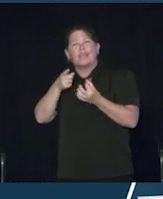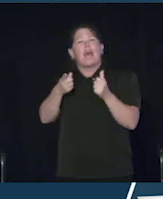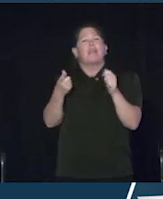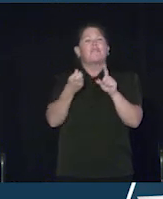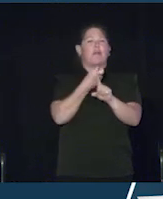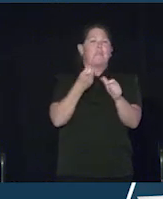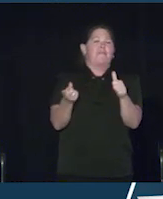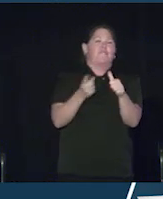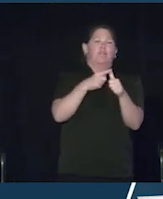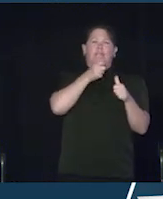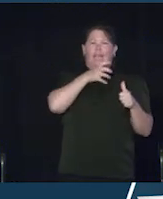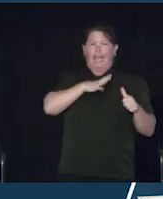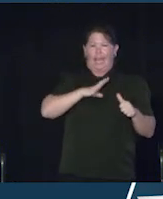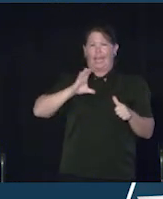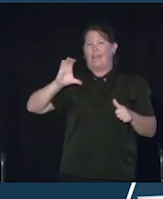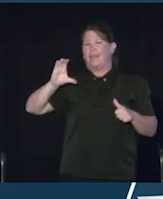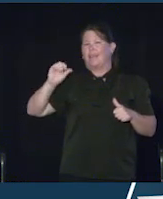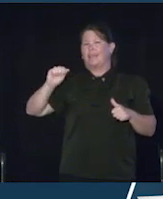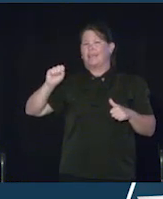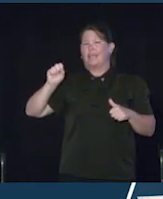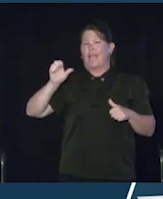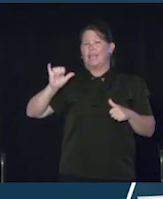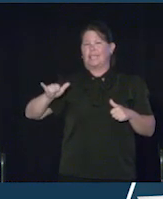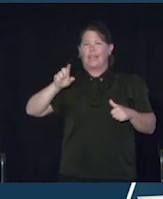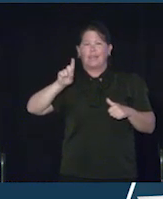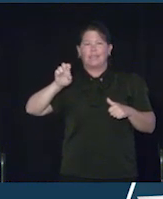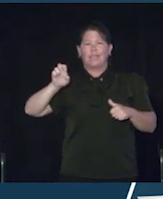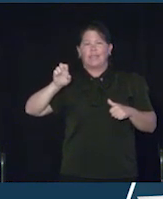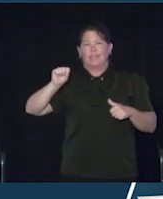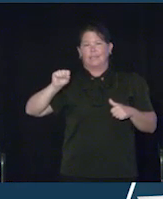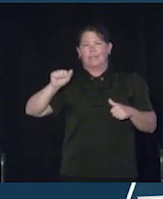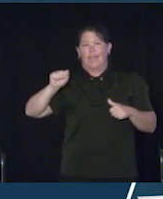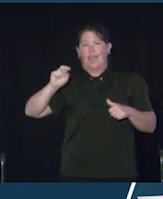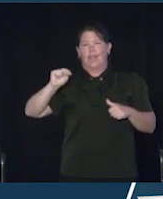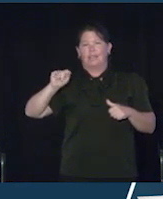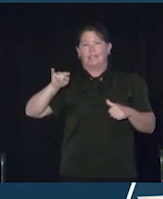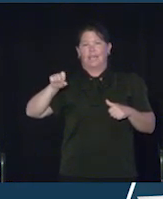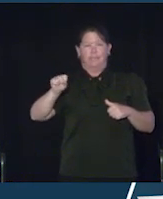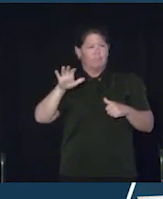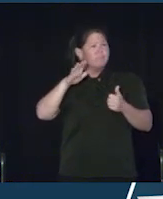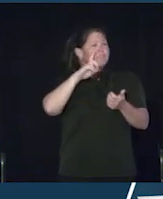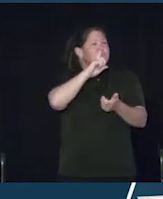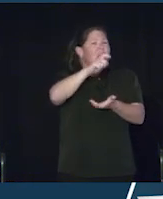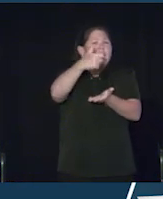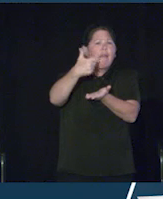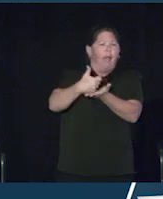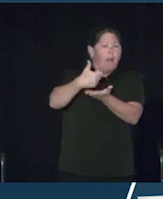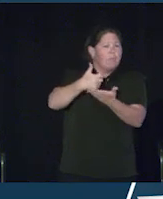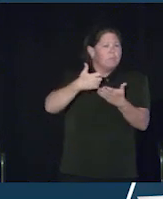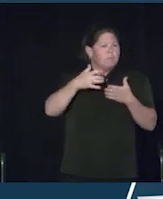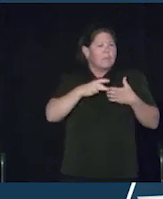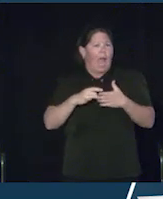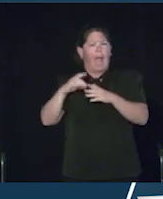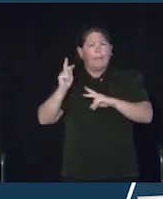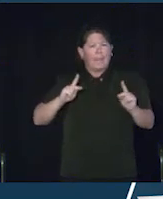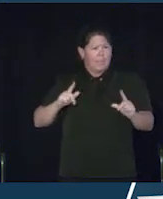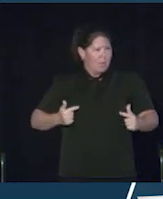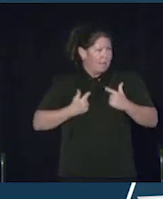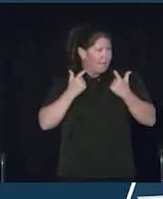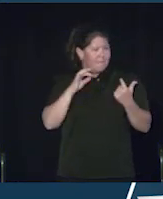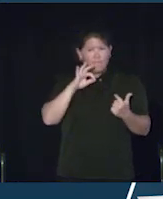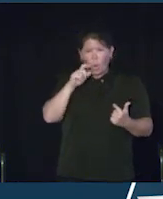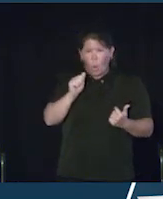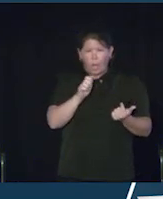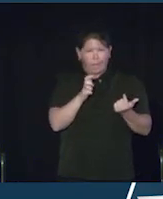DeSantis to help guide Floridians through any type of need that they have. And so this is the program we were talking about earlier